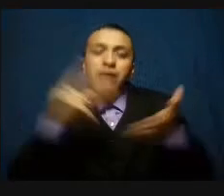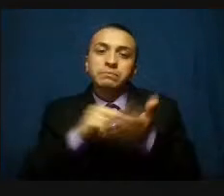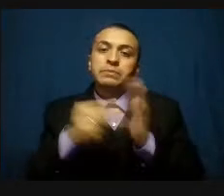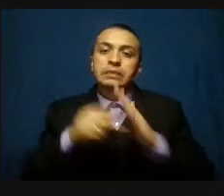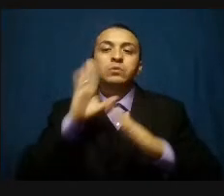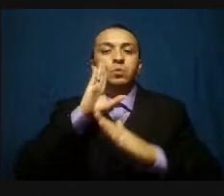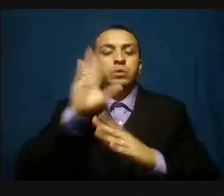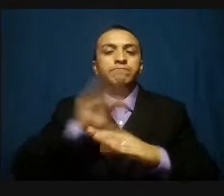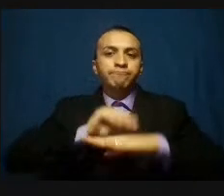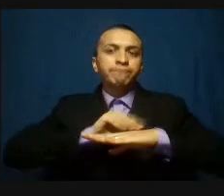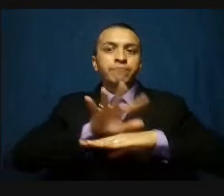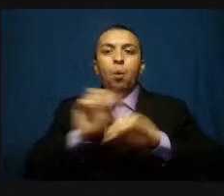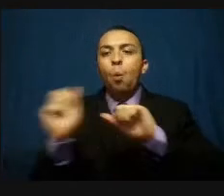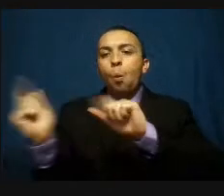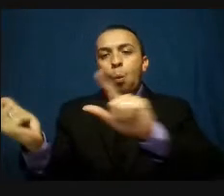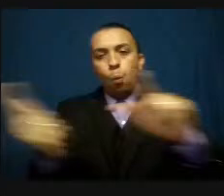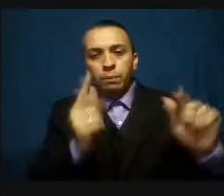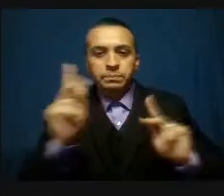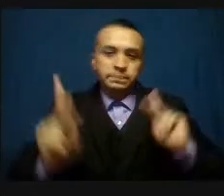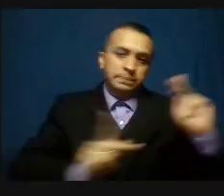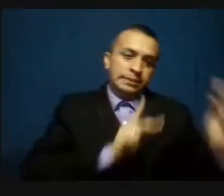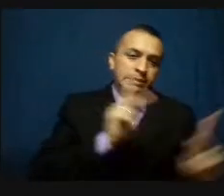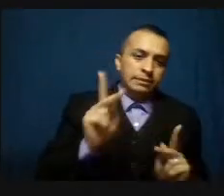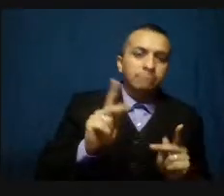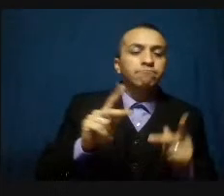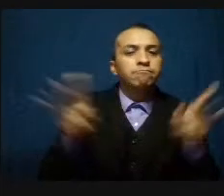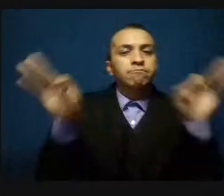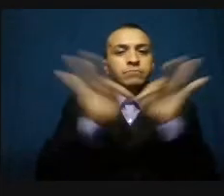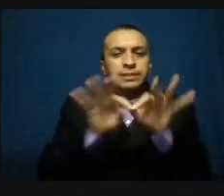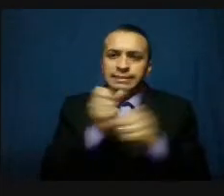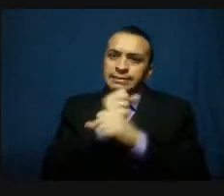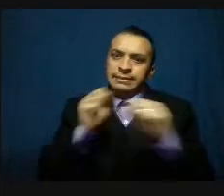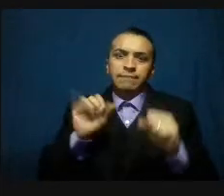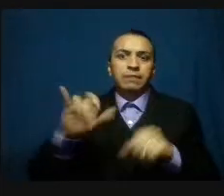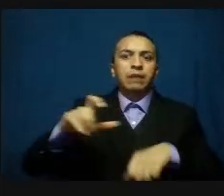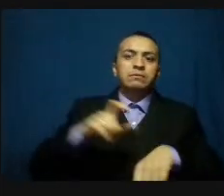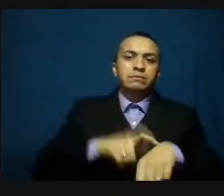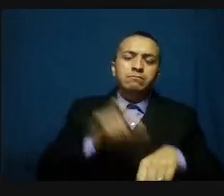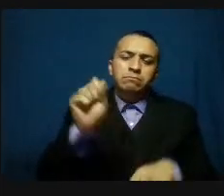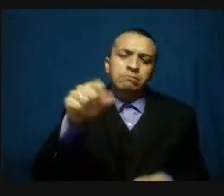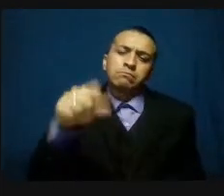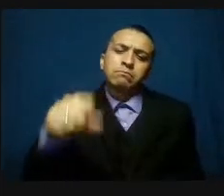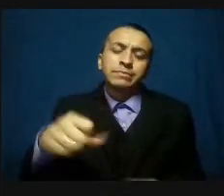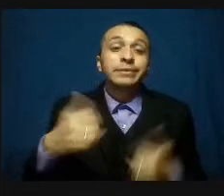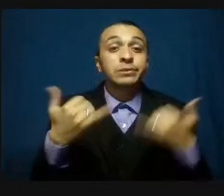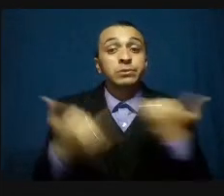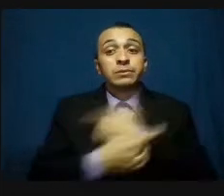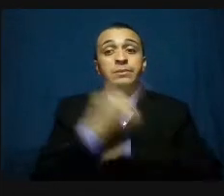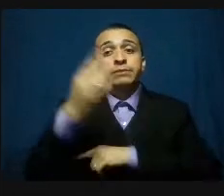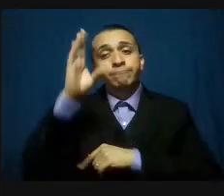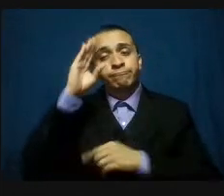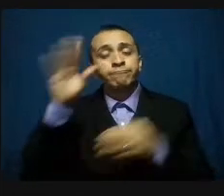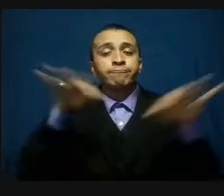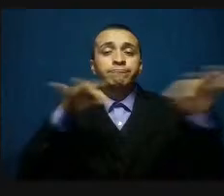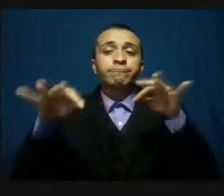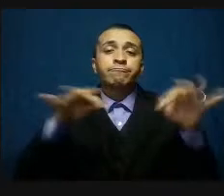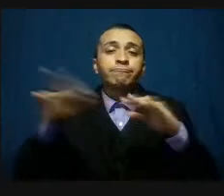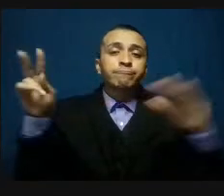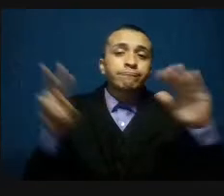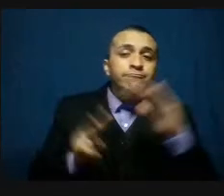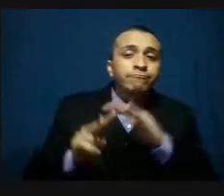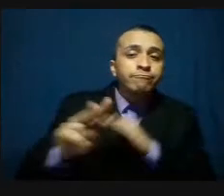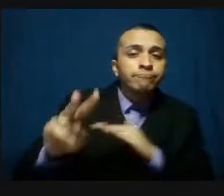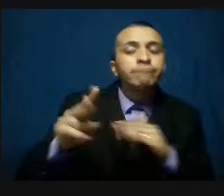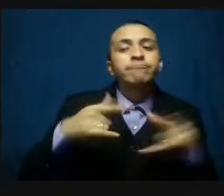affect everyone, and you're going to want to take some precautions. So I'm going to go through today's forecast, and then I'll tell you how to prep for